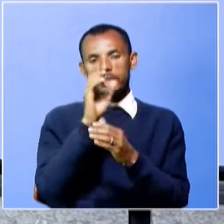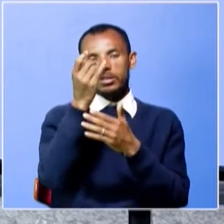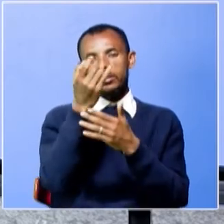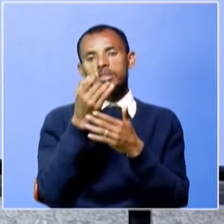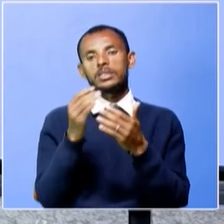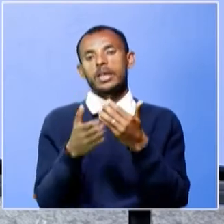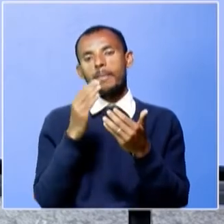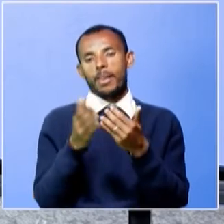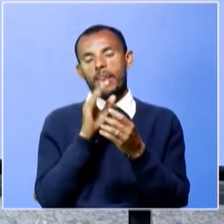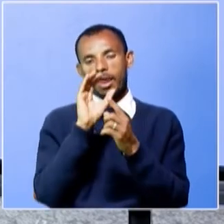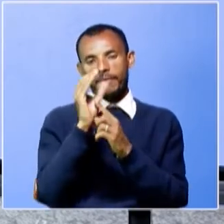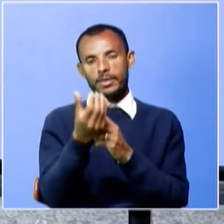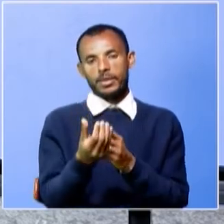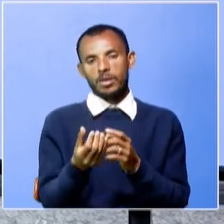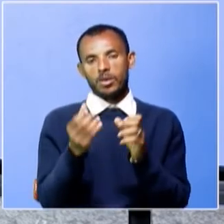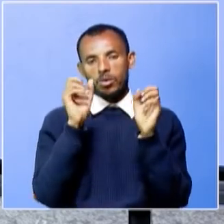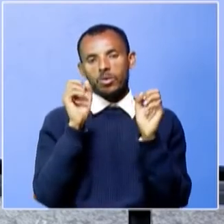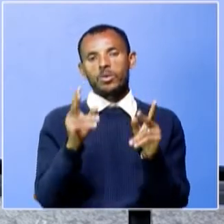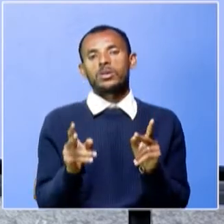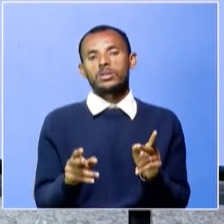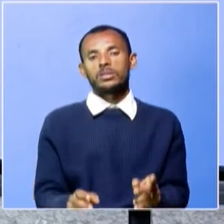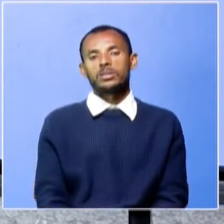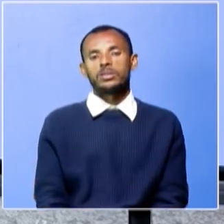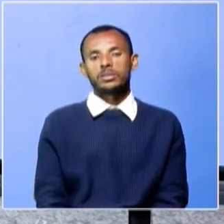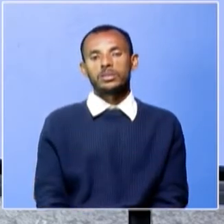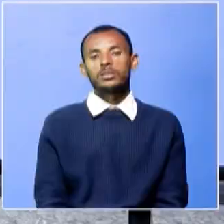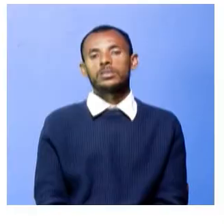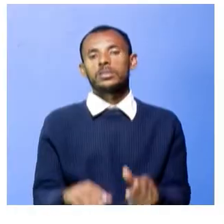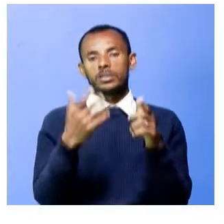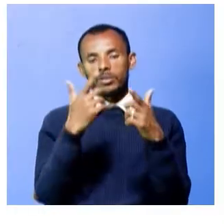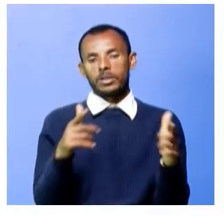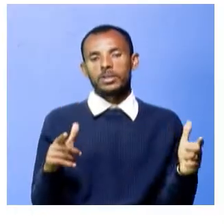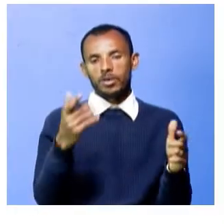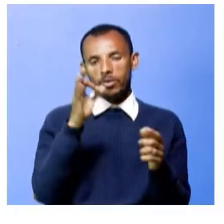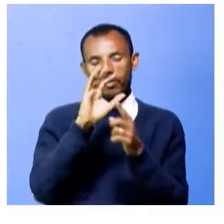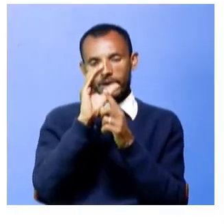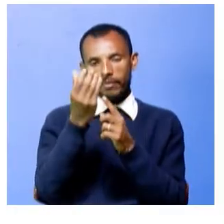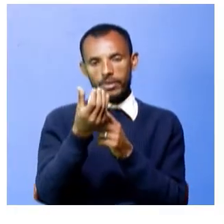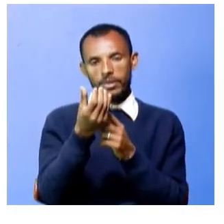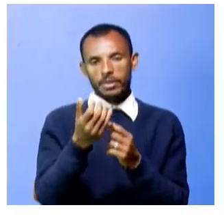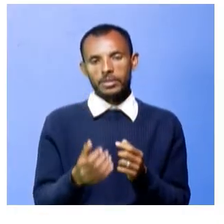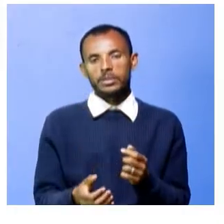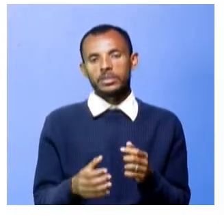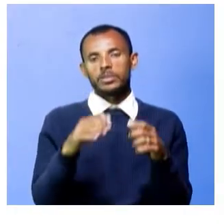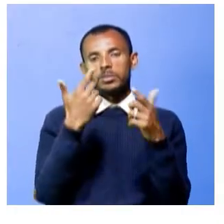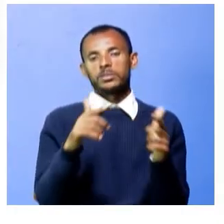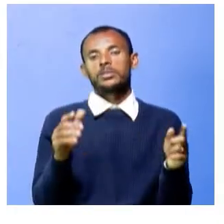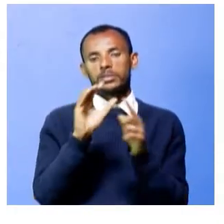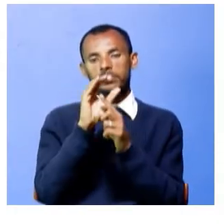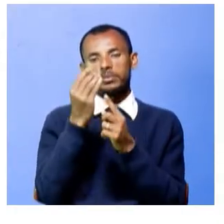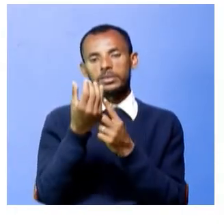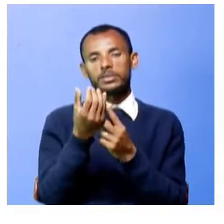of simple events. Okay, so the probability of an event